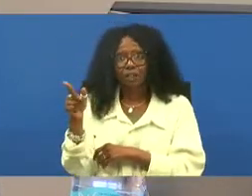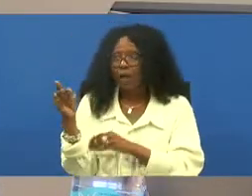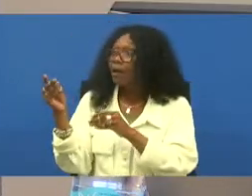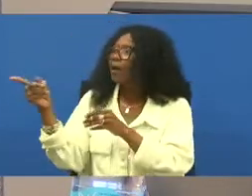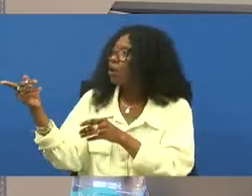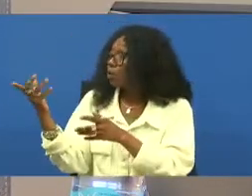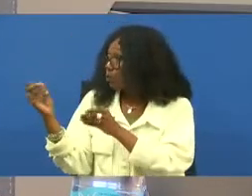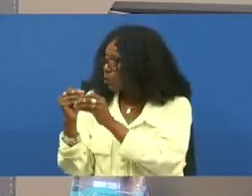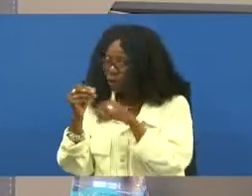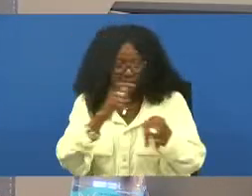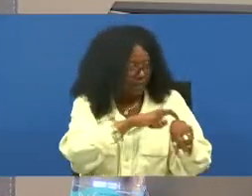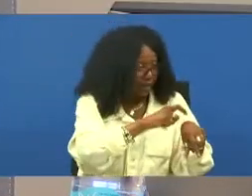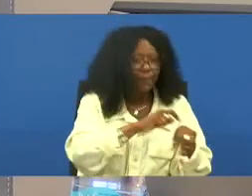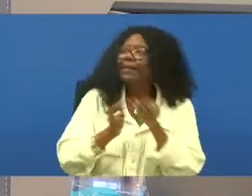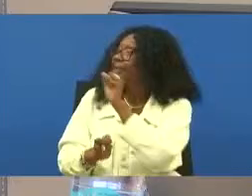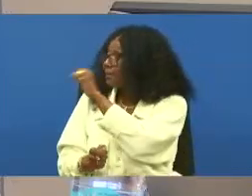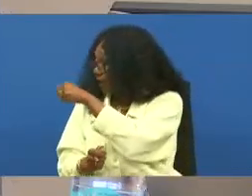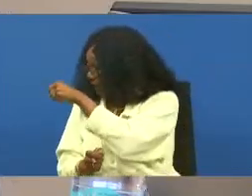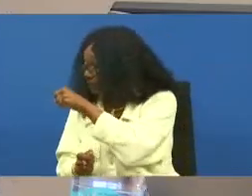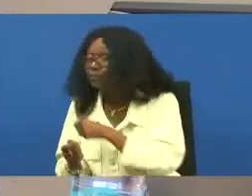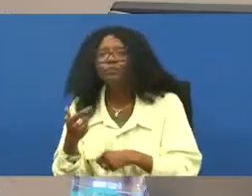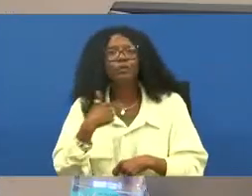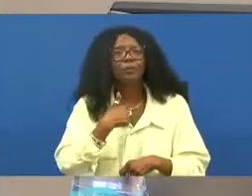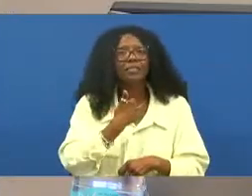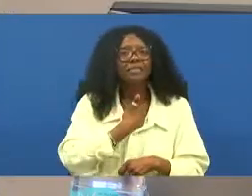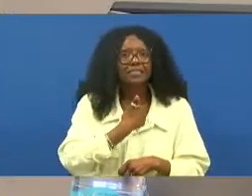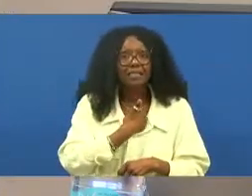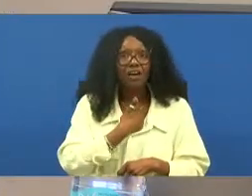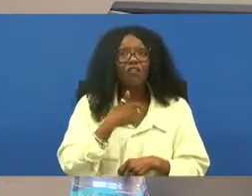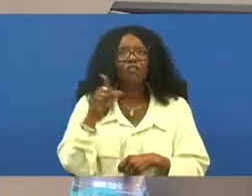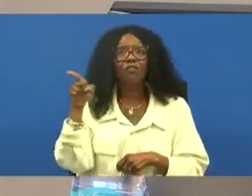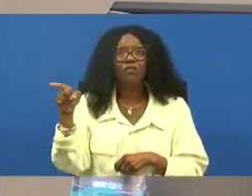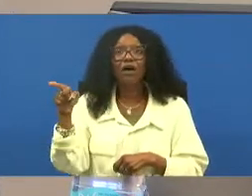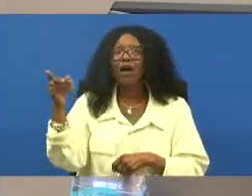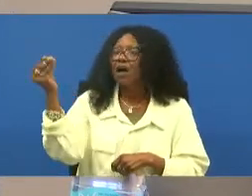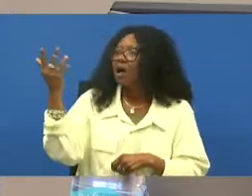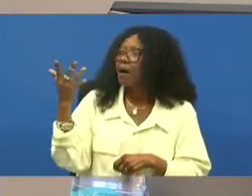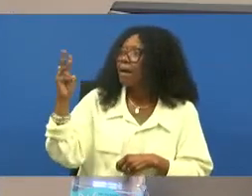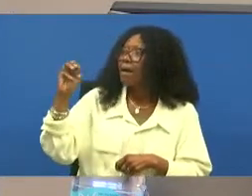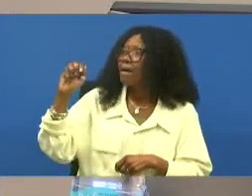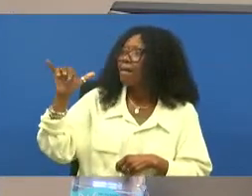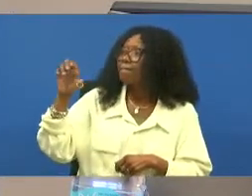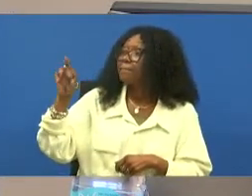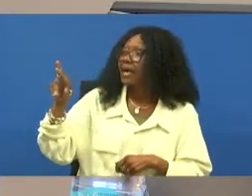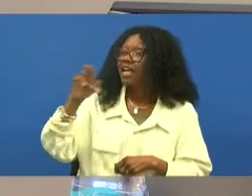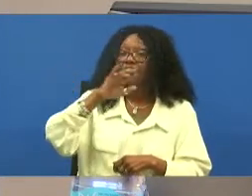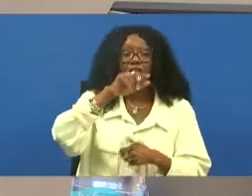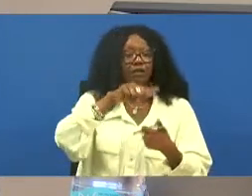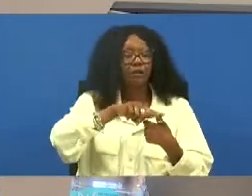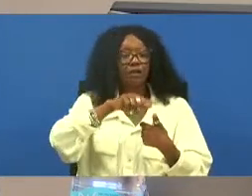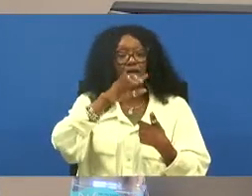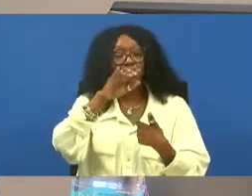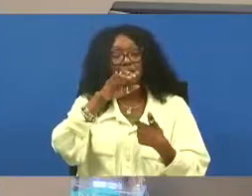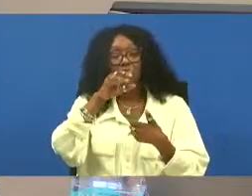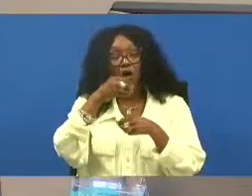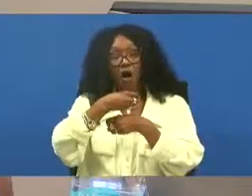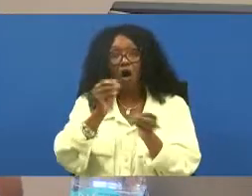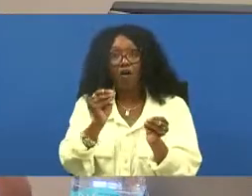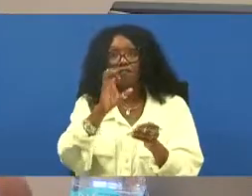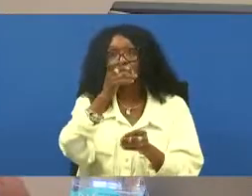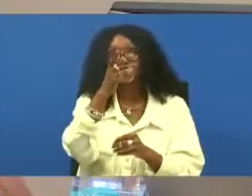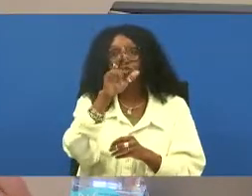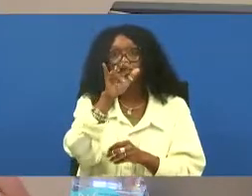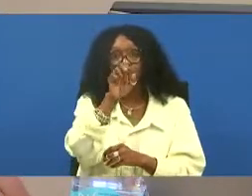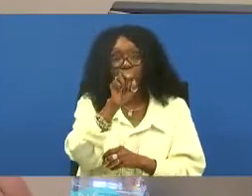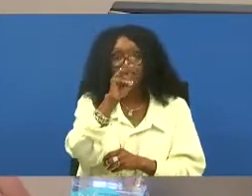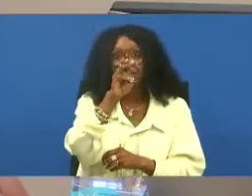Yes, please. Myself, Monica Peening from the mayor's office, Gary Jupiter, Jill Kidder, Chris Myers.